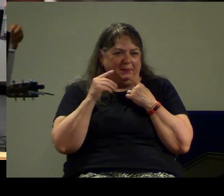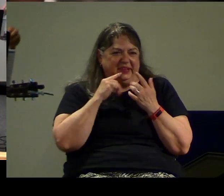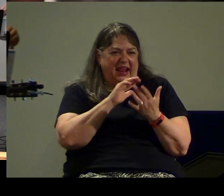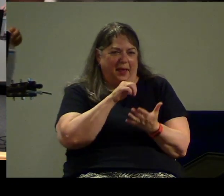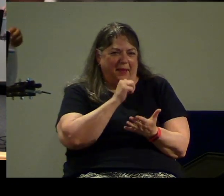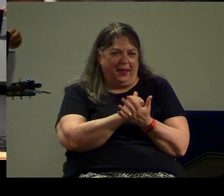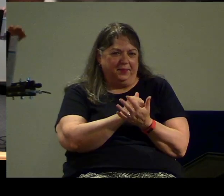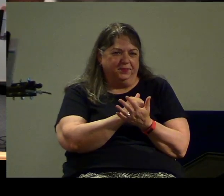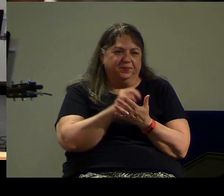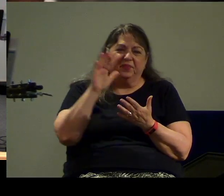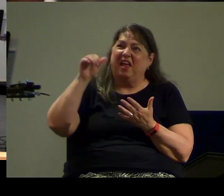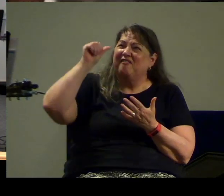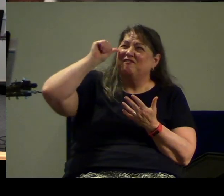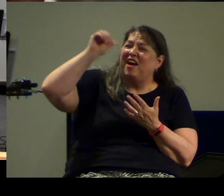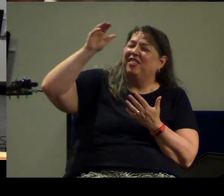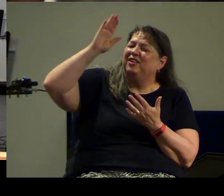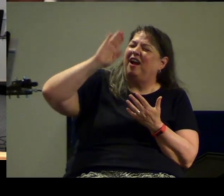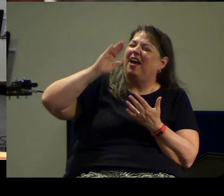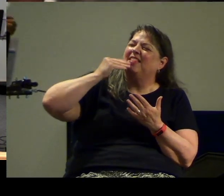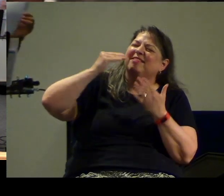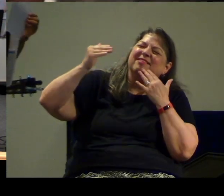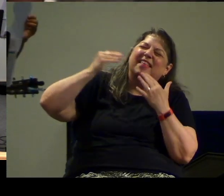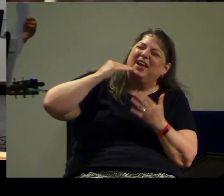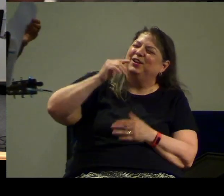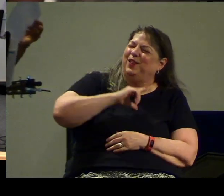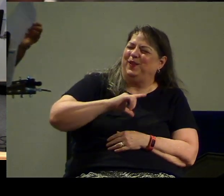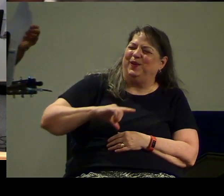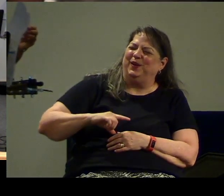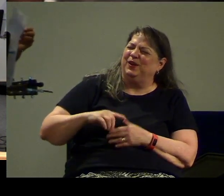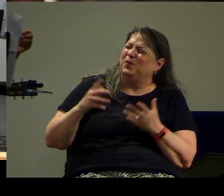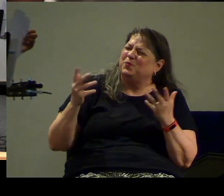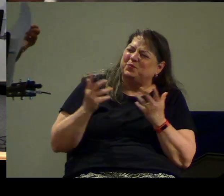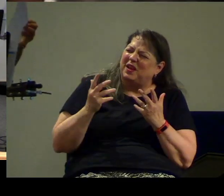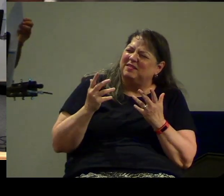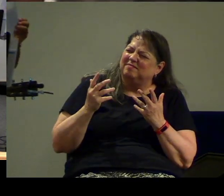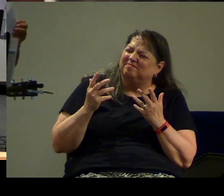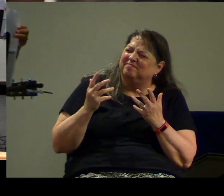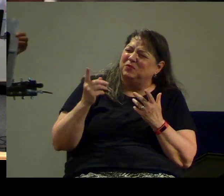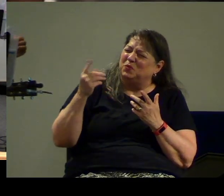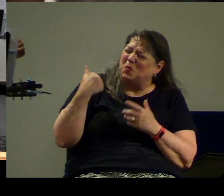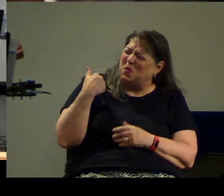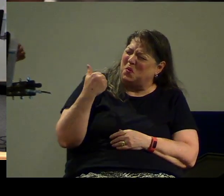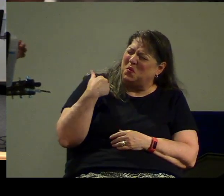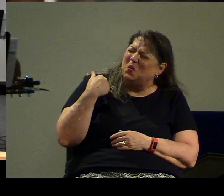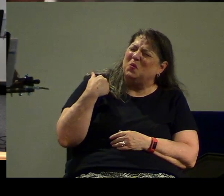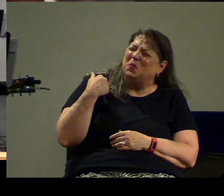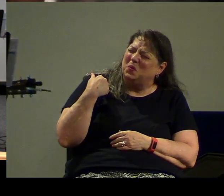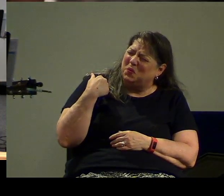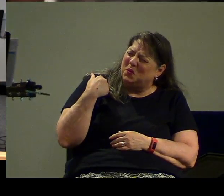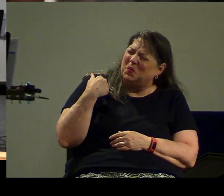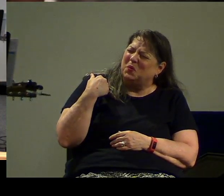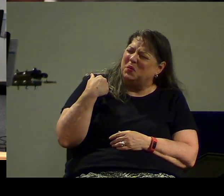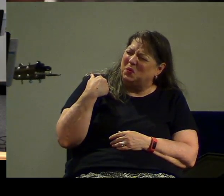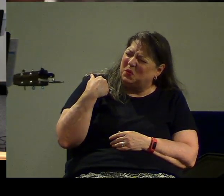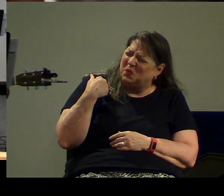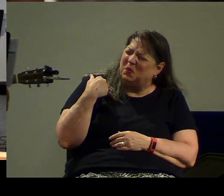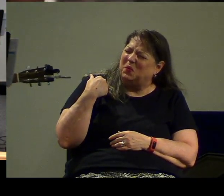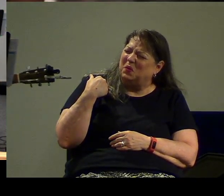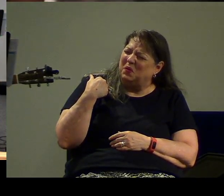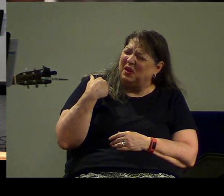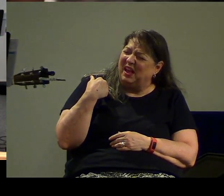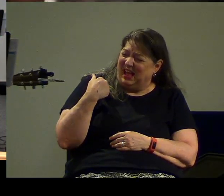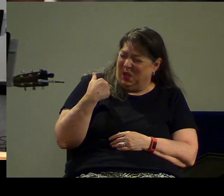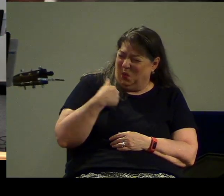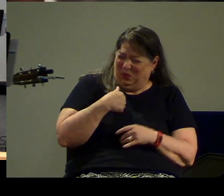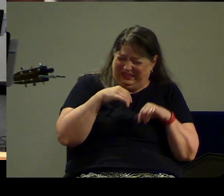Father God, we just thank you, Lord, for the reminder, Lord, that this is not our final